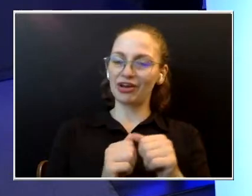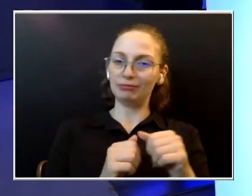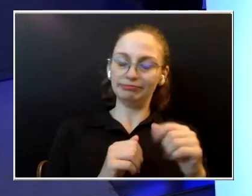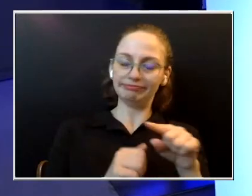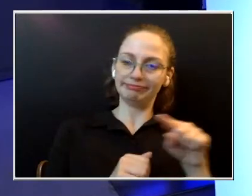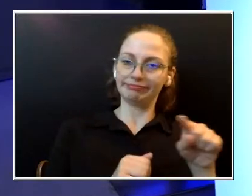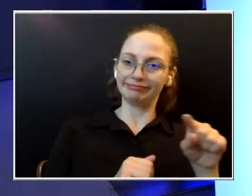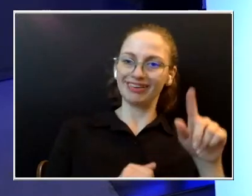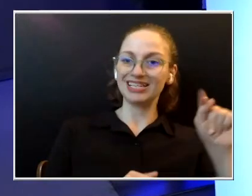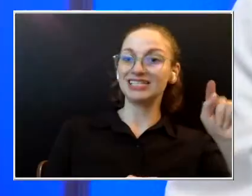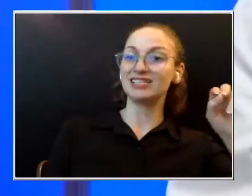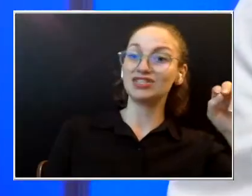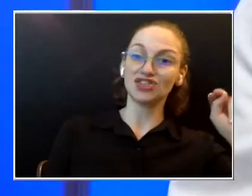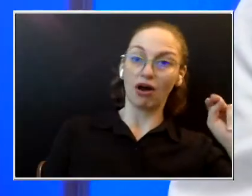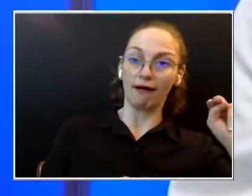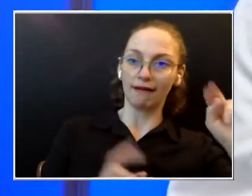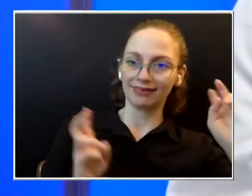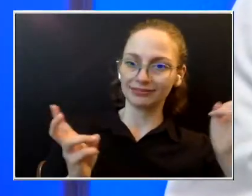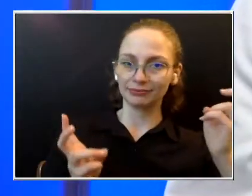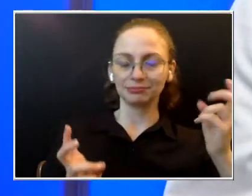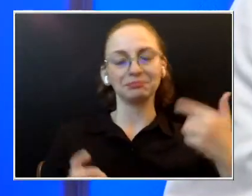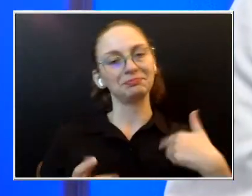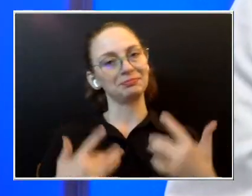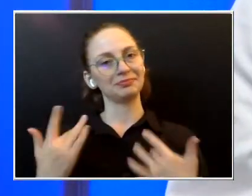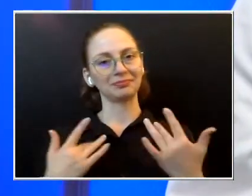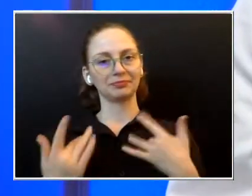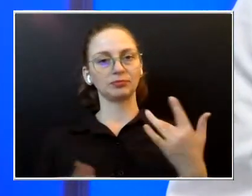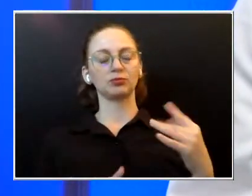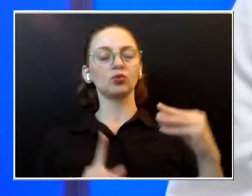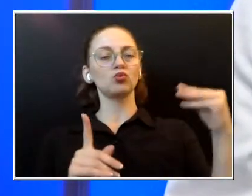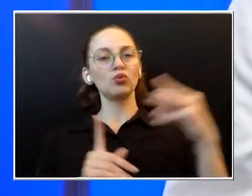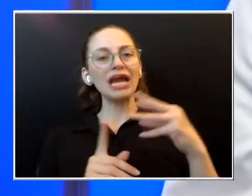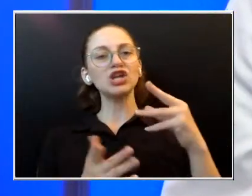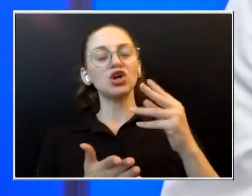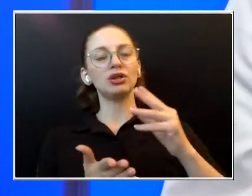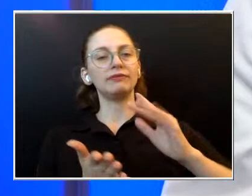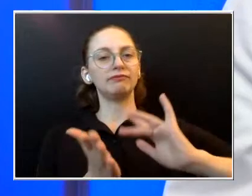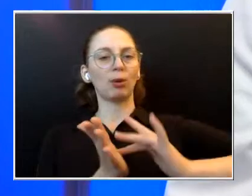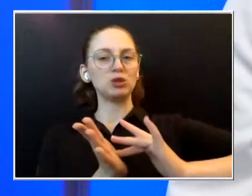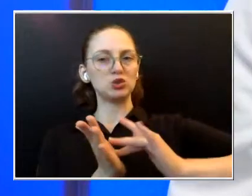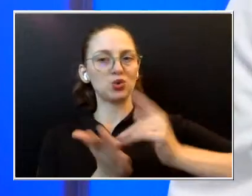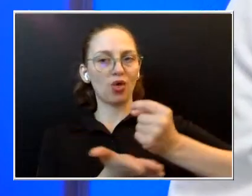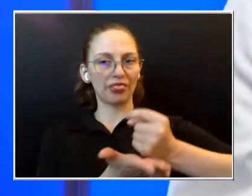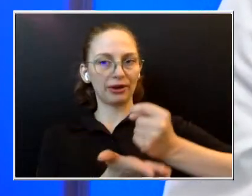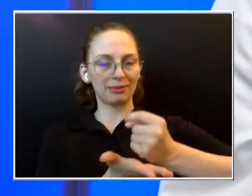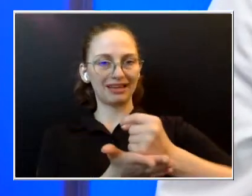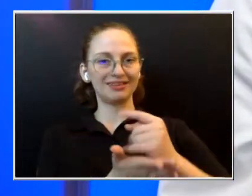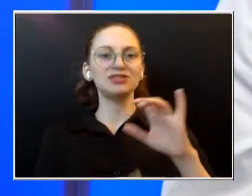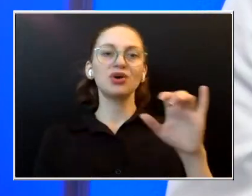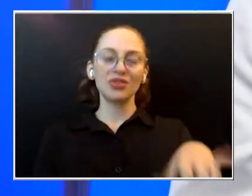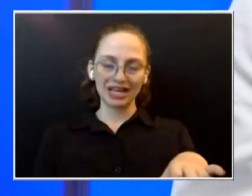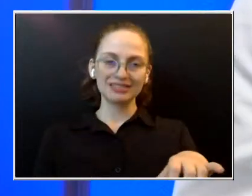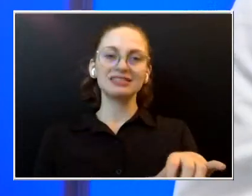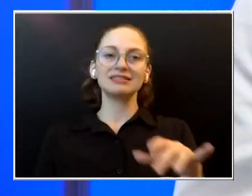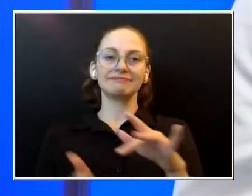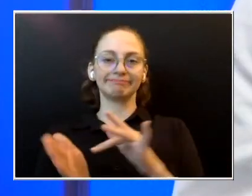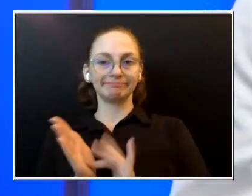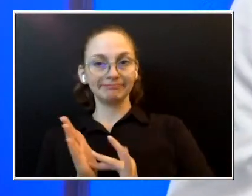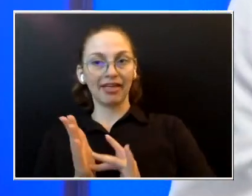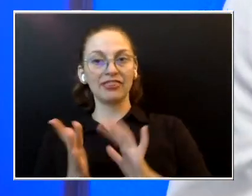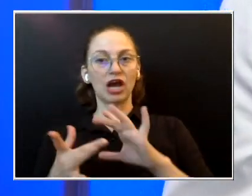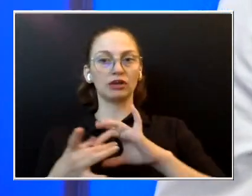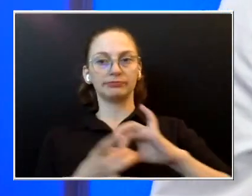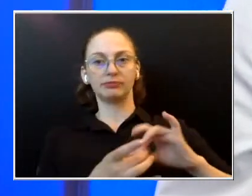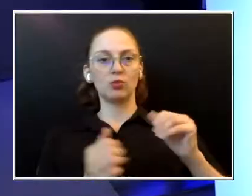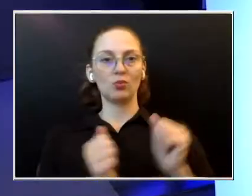really excited about radiopharmaceutical therapy. So these are systemic drugs that are conjugated to radiation, radioisotopes. So when you say conjugated, they're